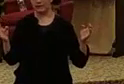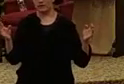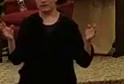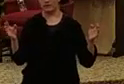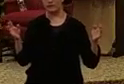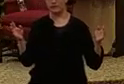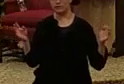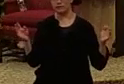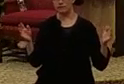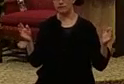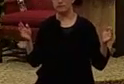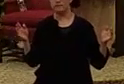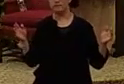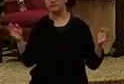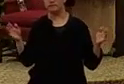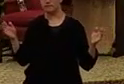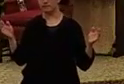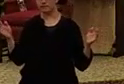Hallelujah. Thank you, Jesus.